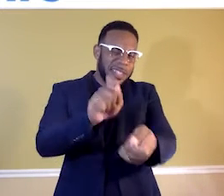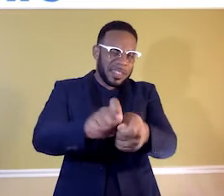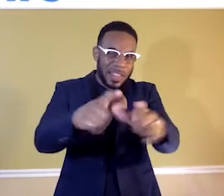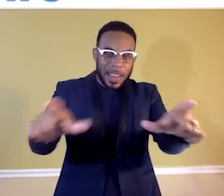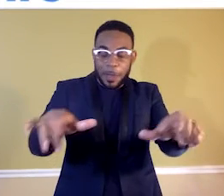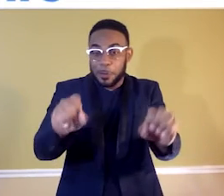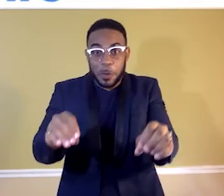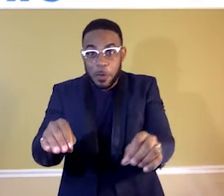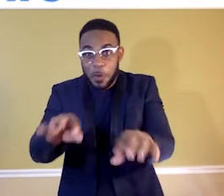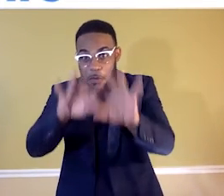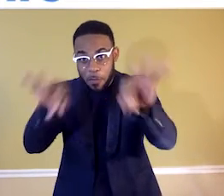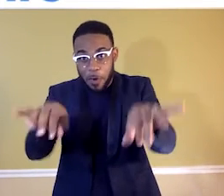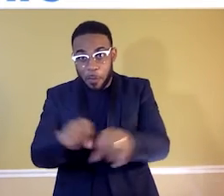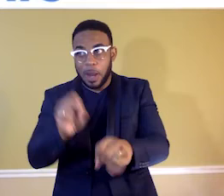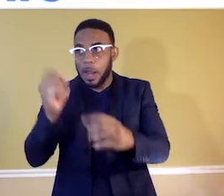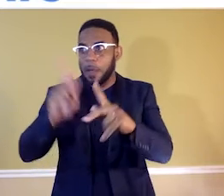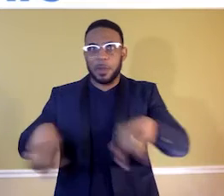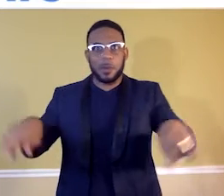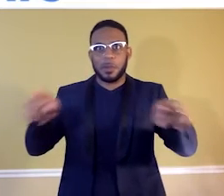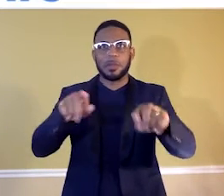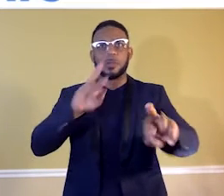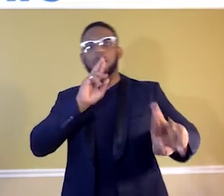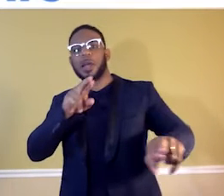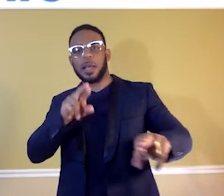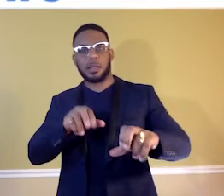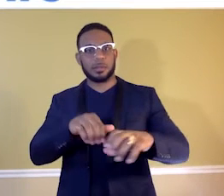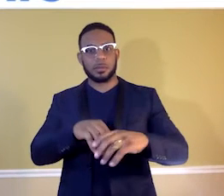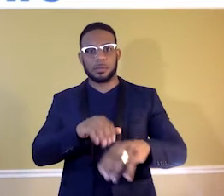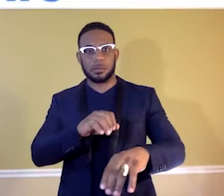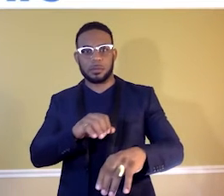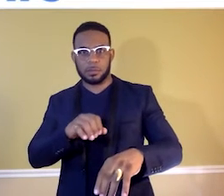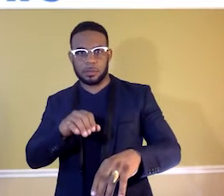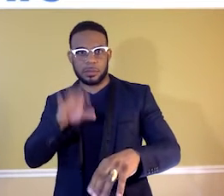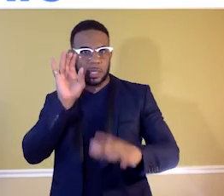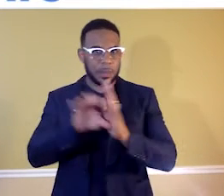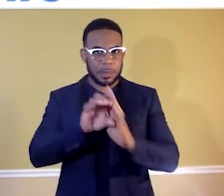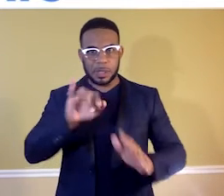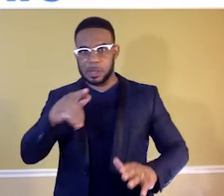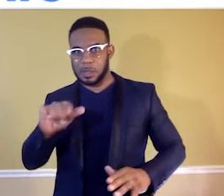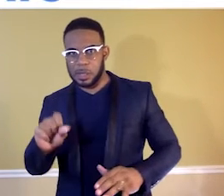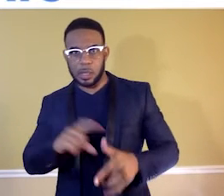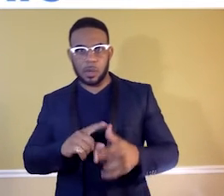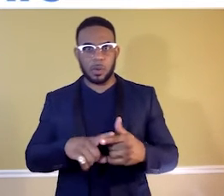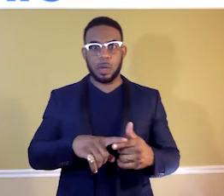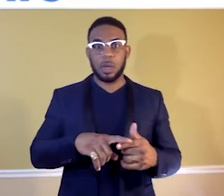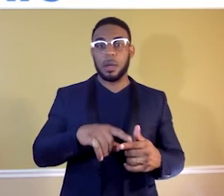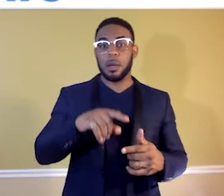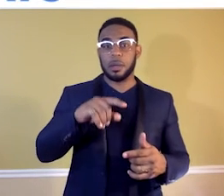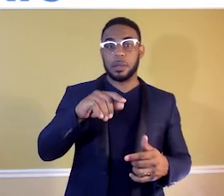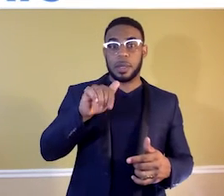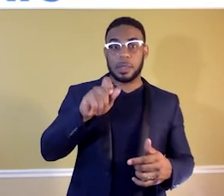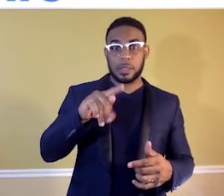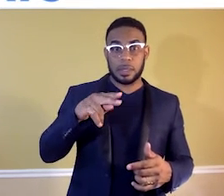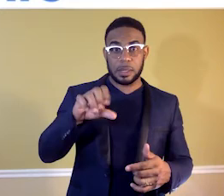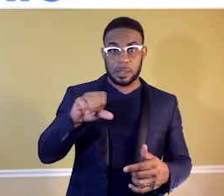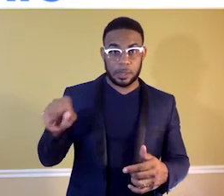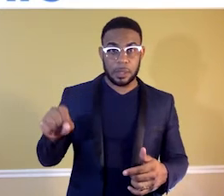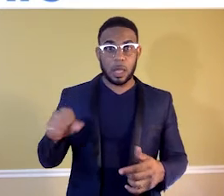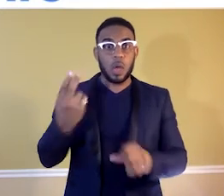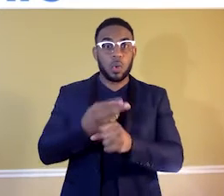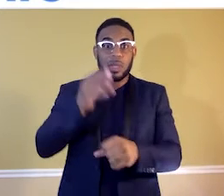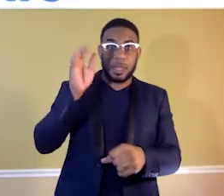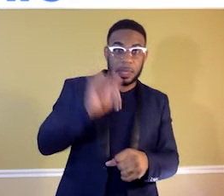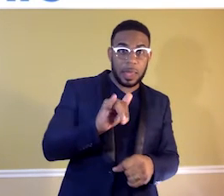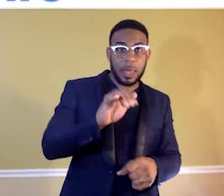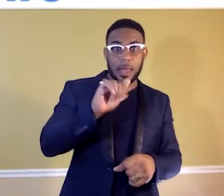language or framework. So a lot of people like React, AngularJS, or plain HTML, CSS. So using that, you